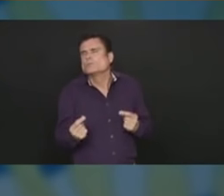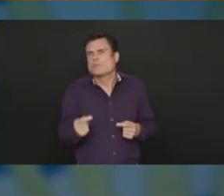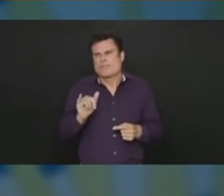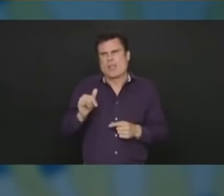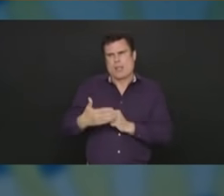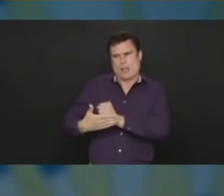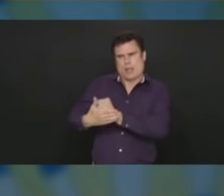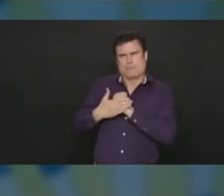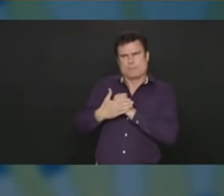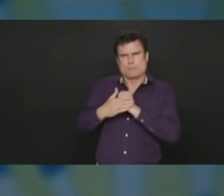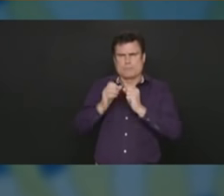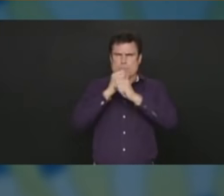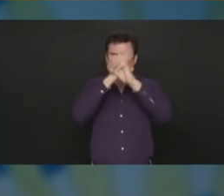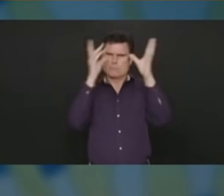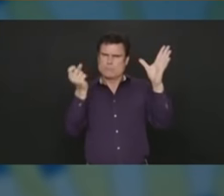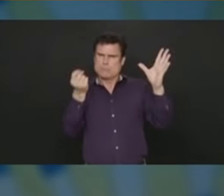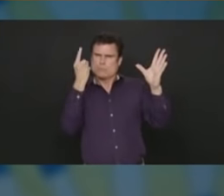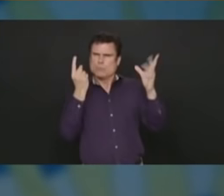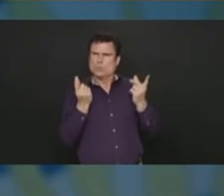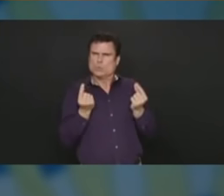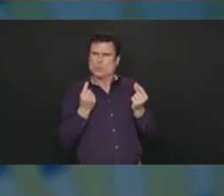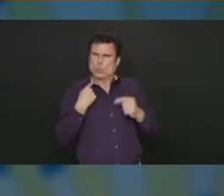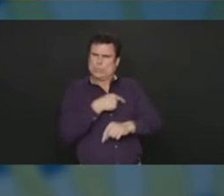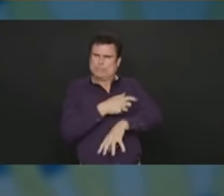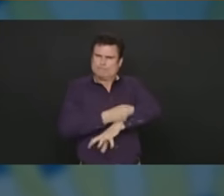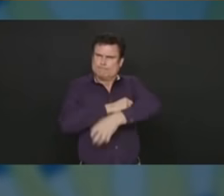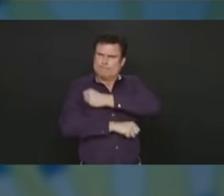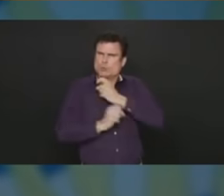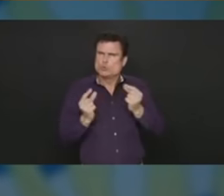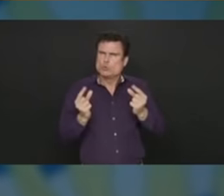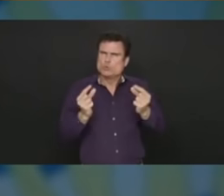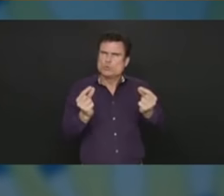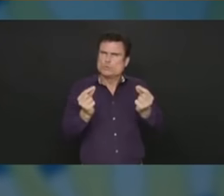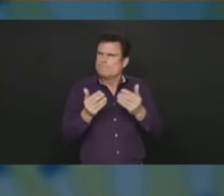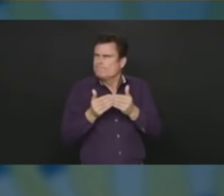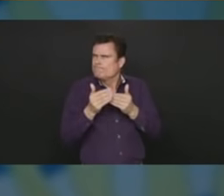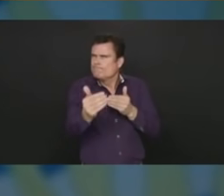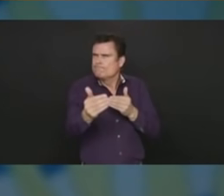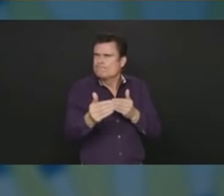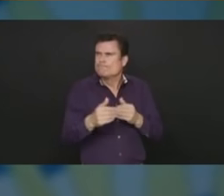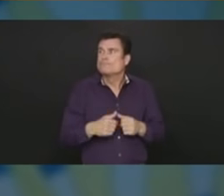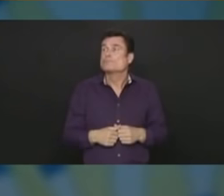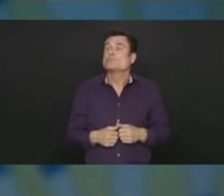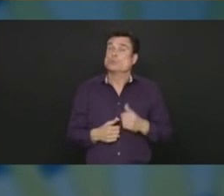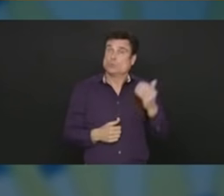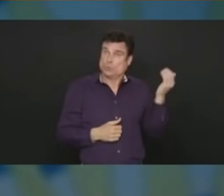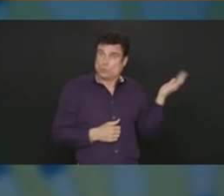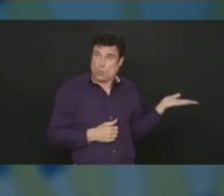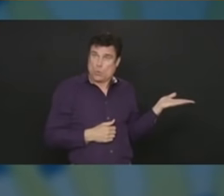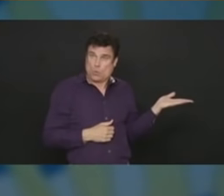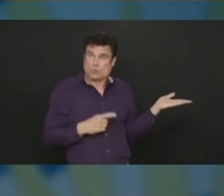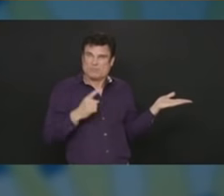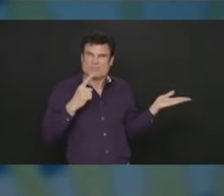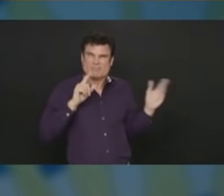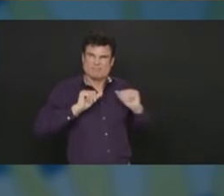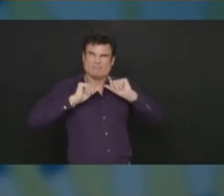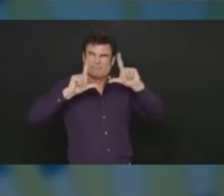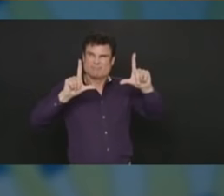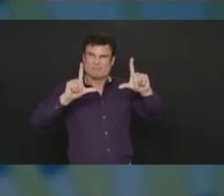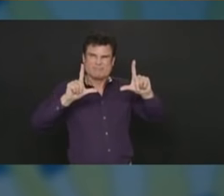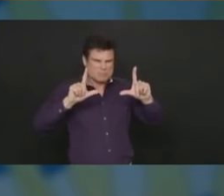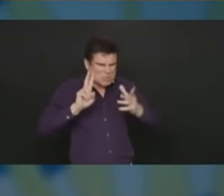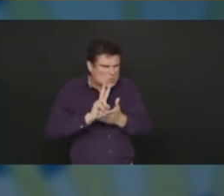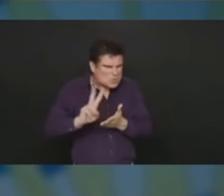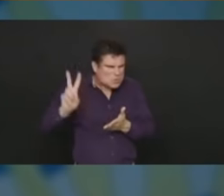is an update of the slide we presented a little over 2 weeks ago that gives you a sense of some of the modeling that